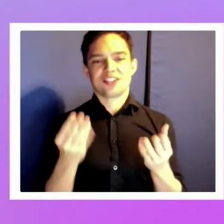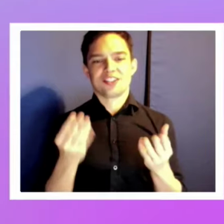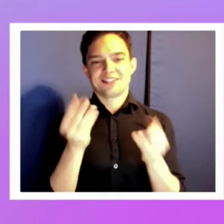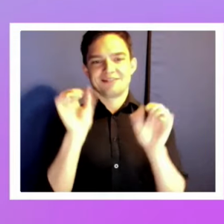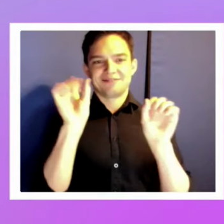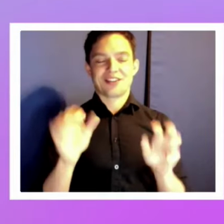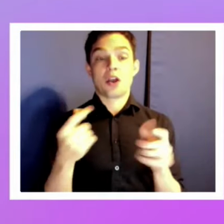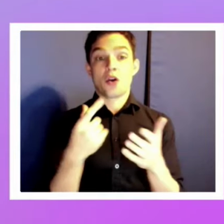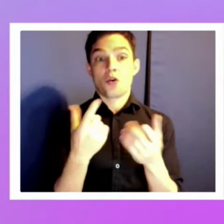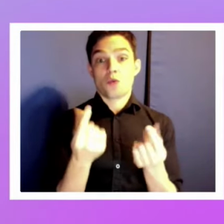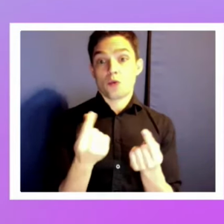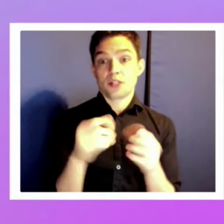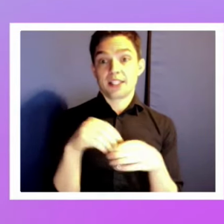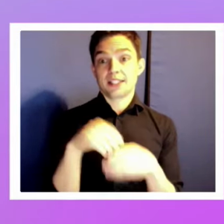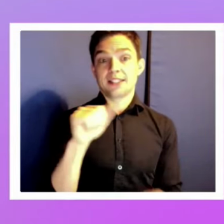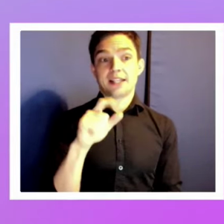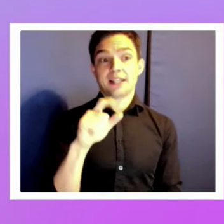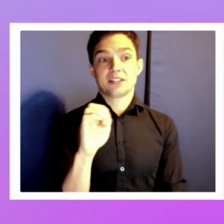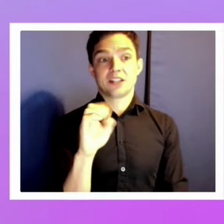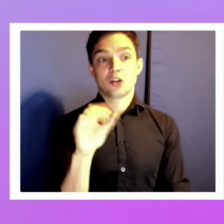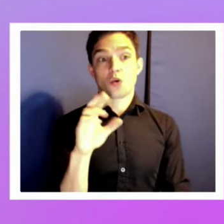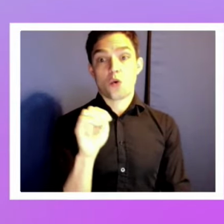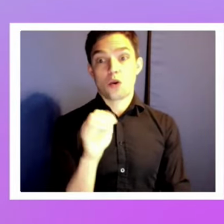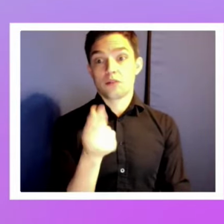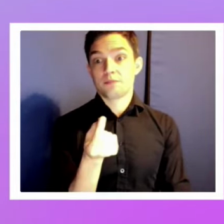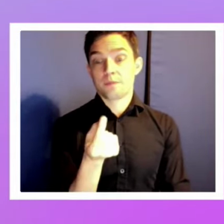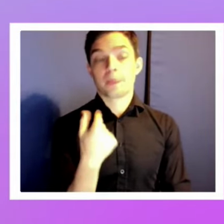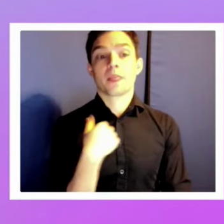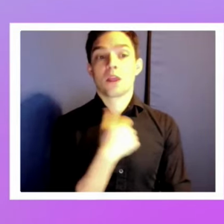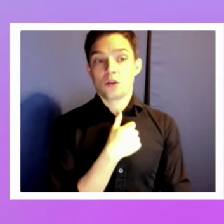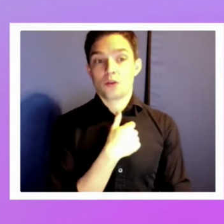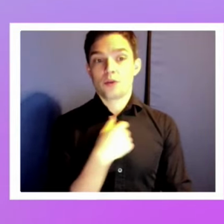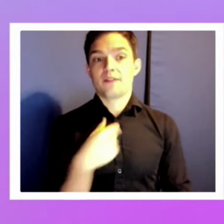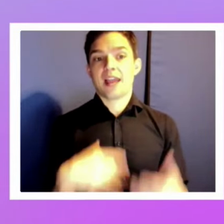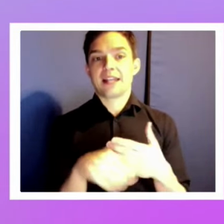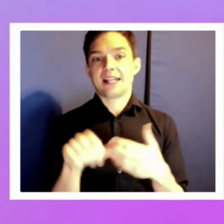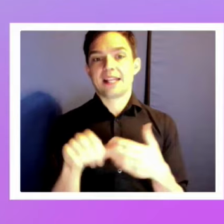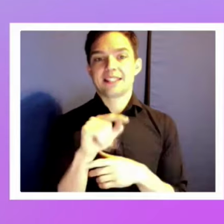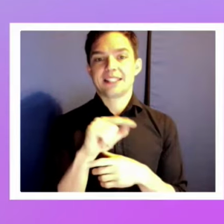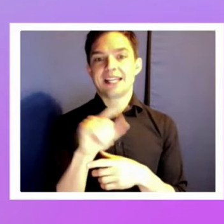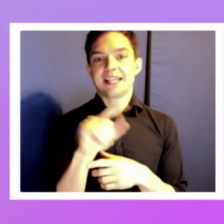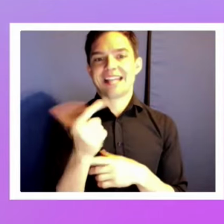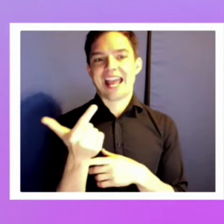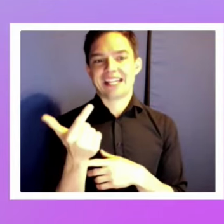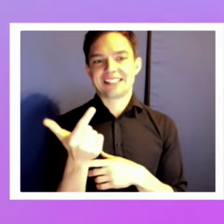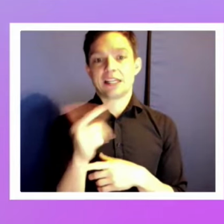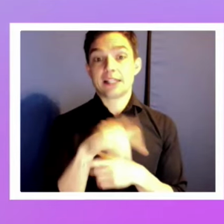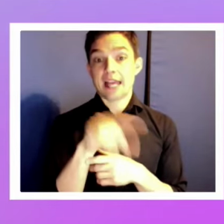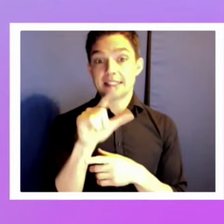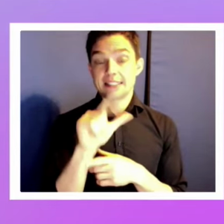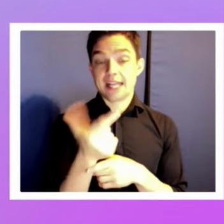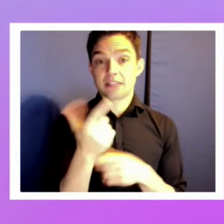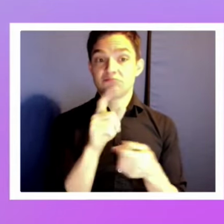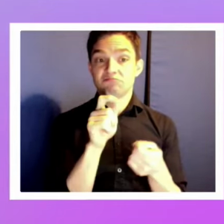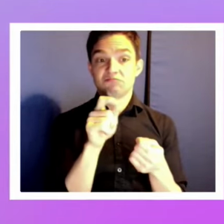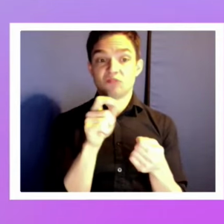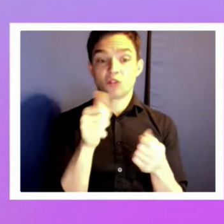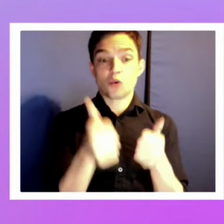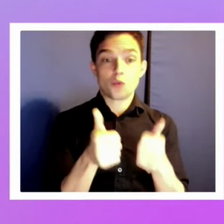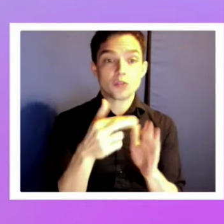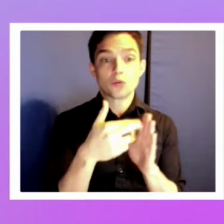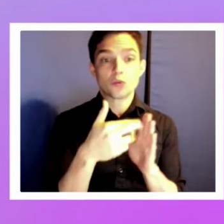What we have done in X4 is we've added an ACT tag. This tags exactly which rules that are currently